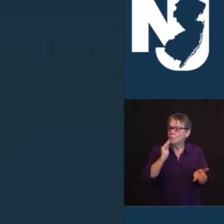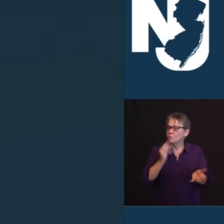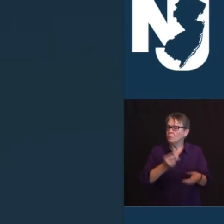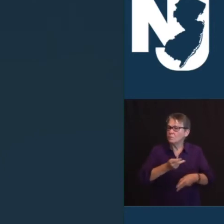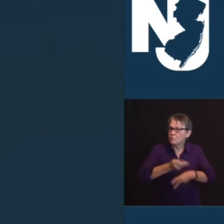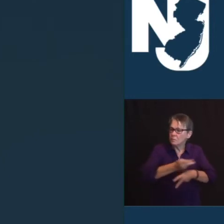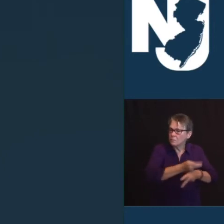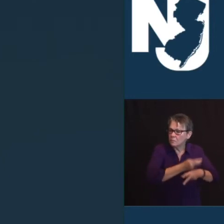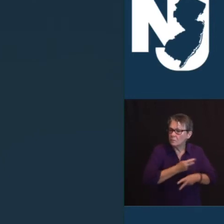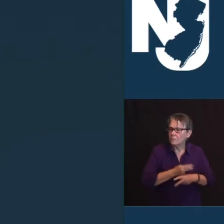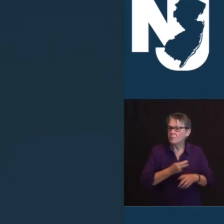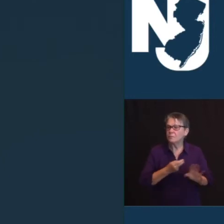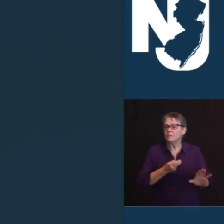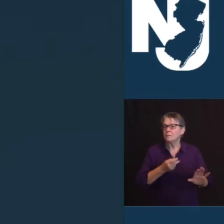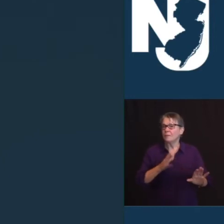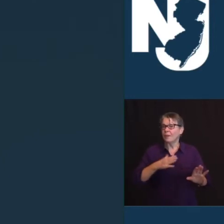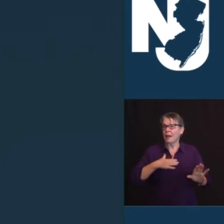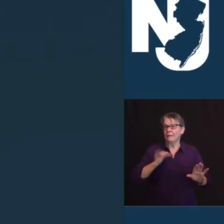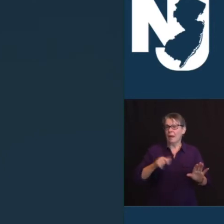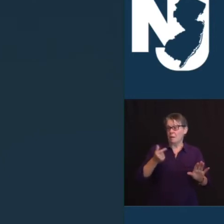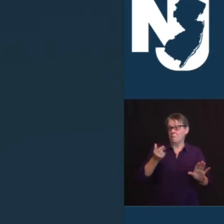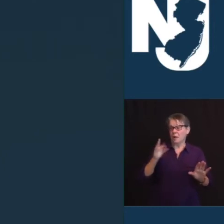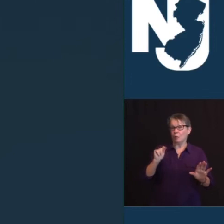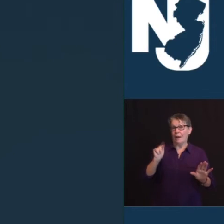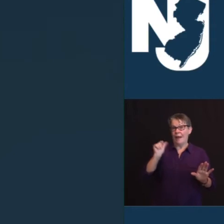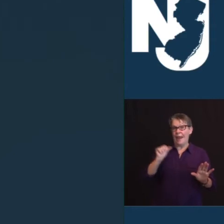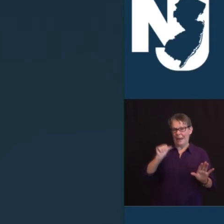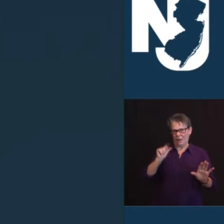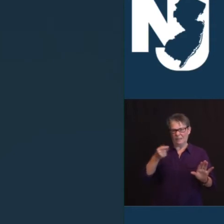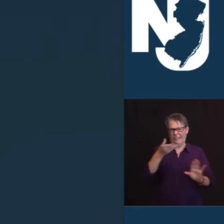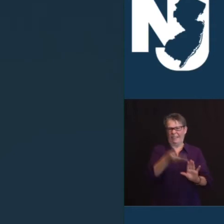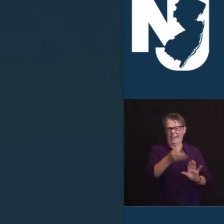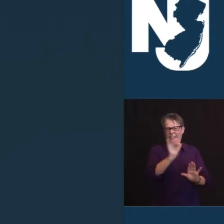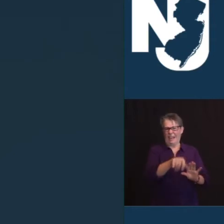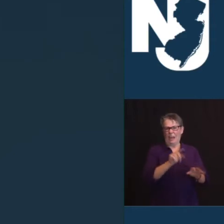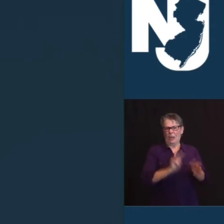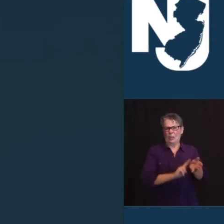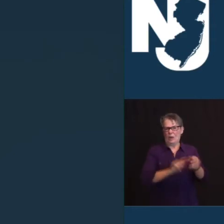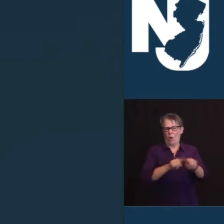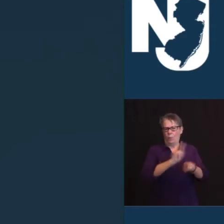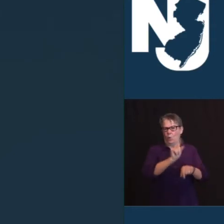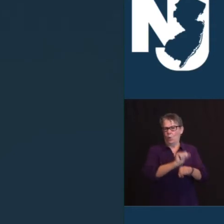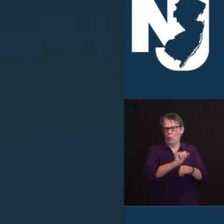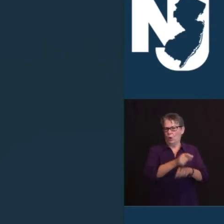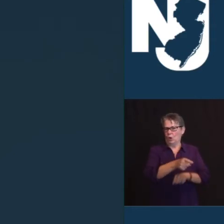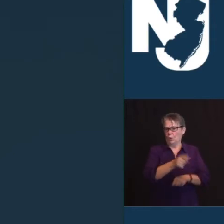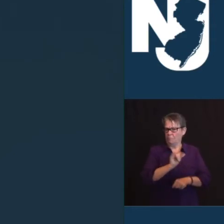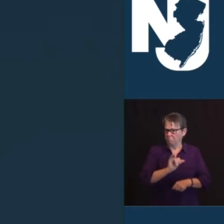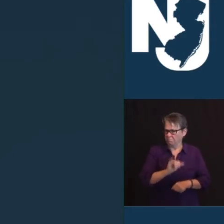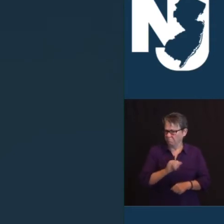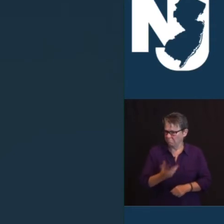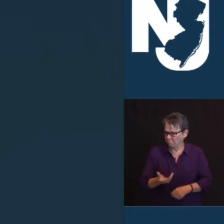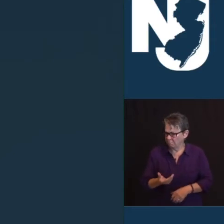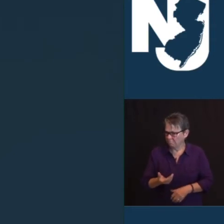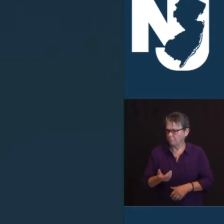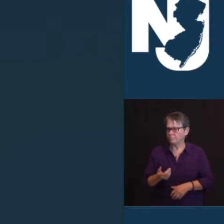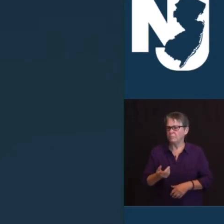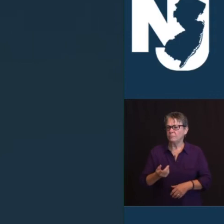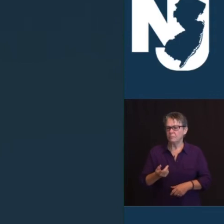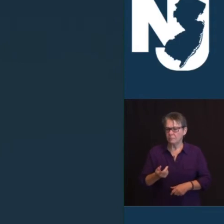her retirement, also a sister of Sisters of the Charity of St. Elizabeth. She also worked at Good Samaritan Hospital in Suffern,